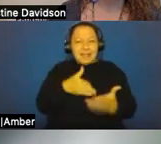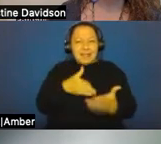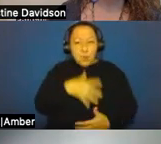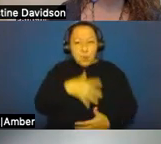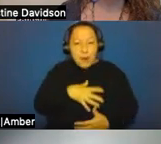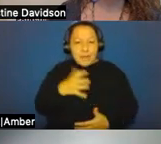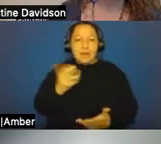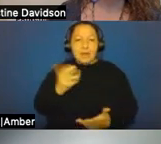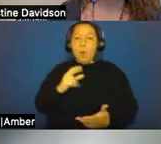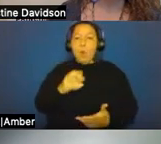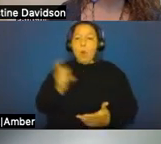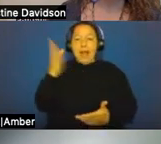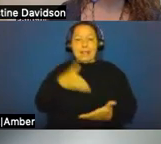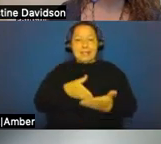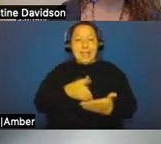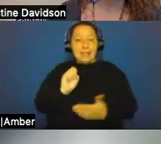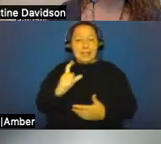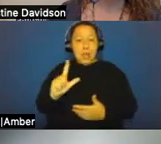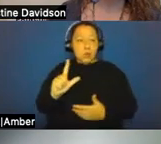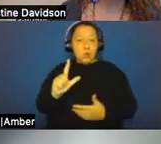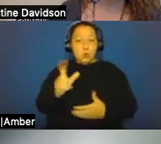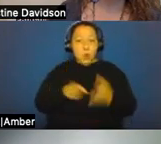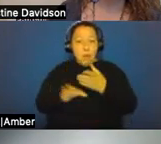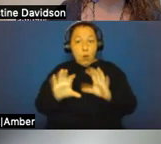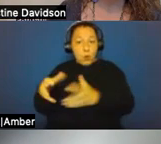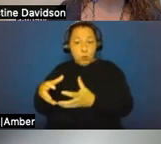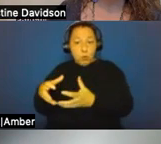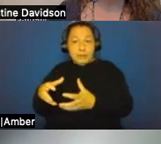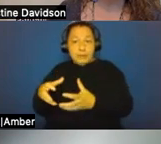minorities, is because of the way that they're portrayed within pornography.